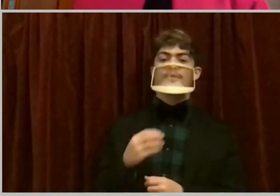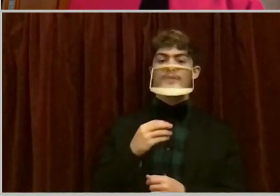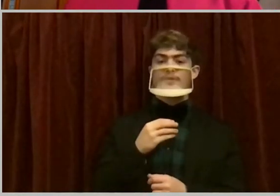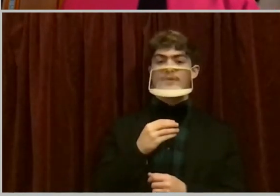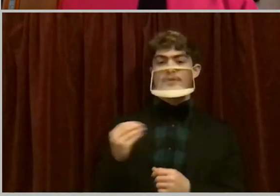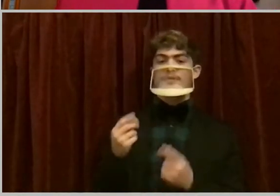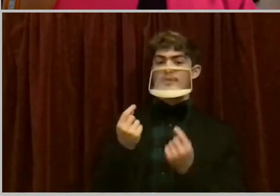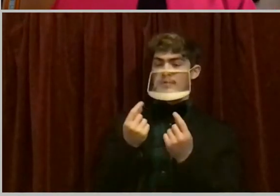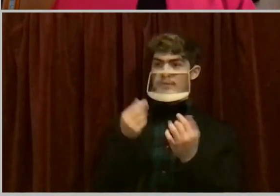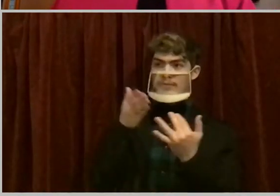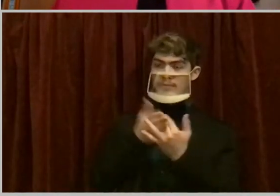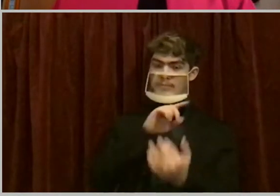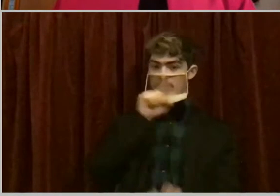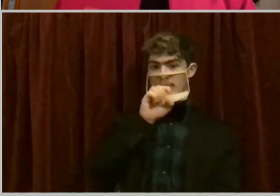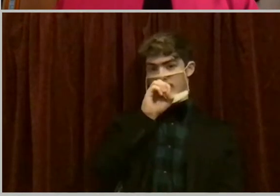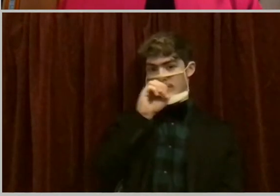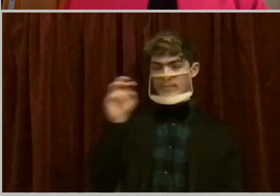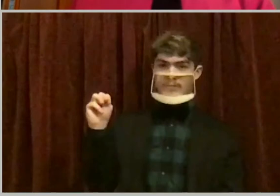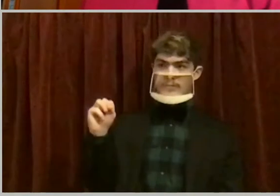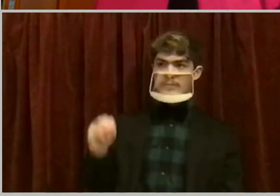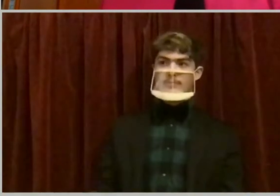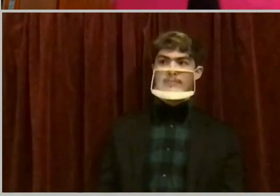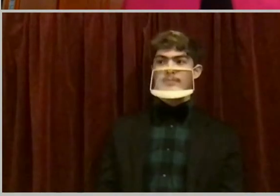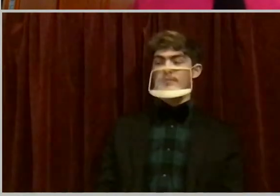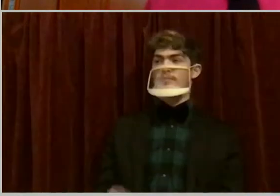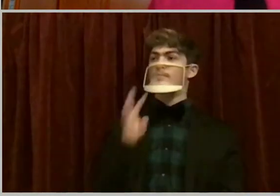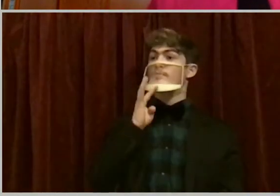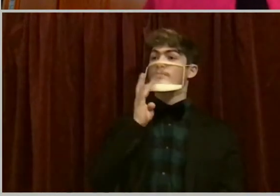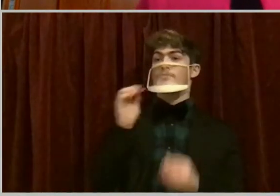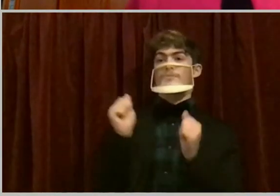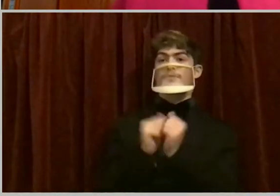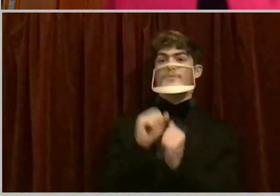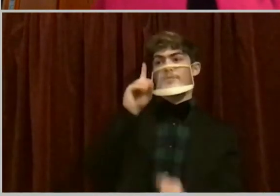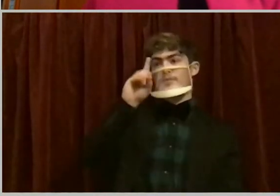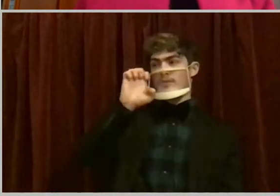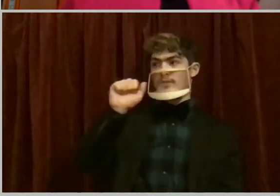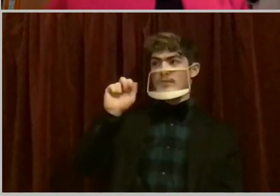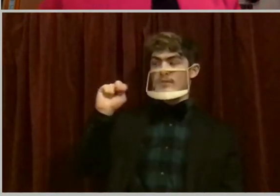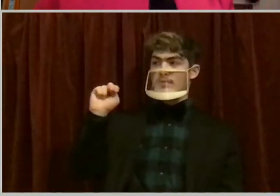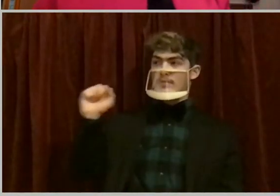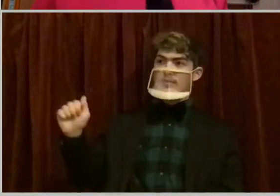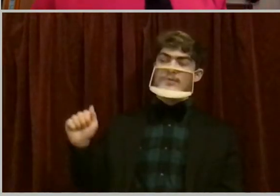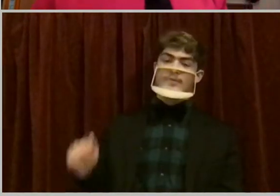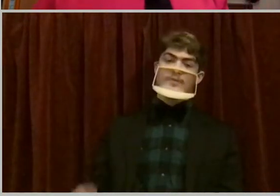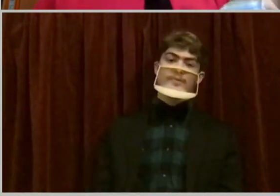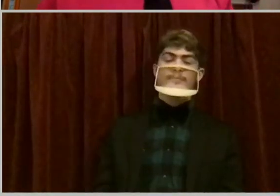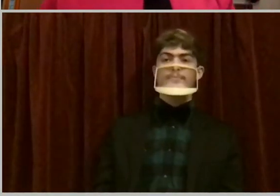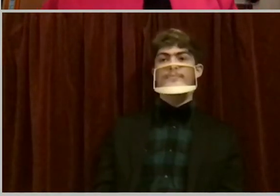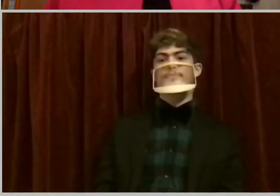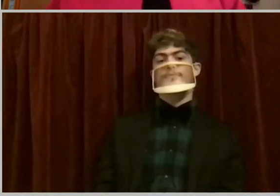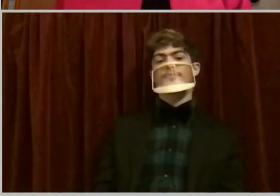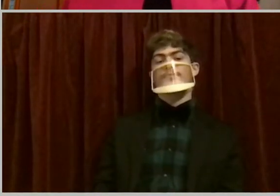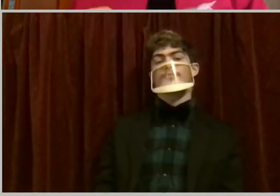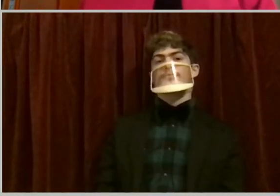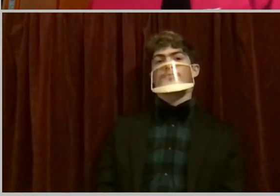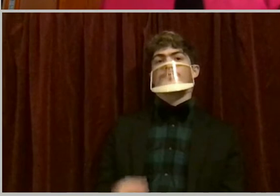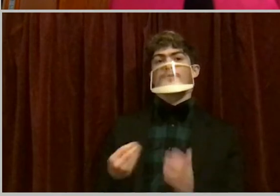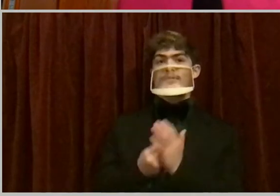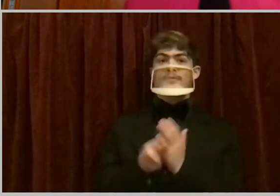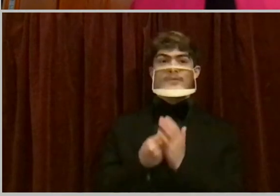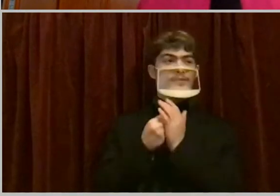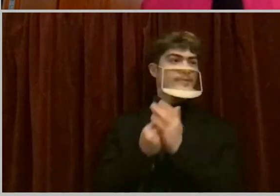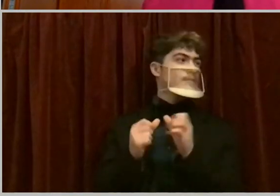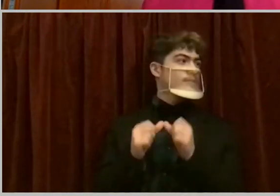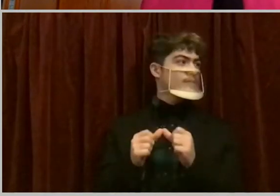website Zoom link. Please contact Deanna about that situation. And contribution, continue to